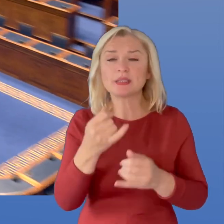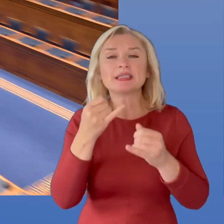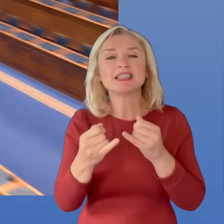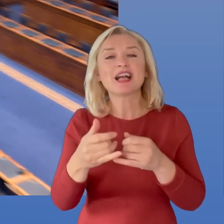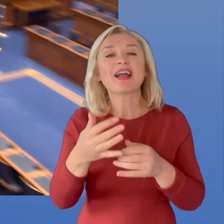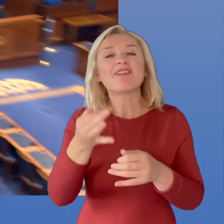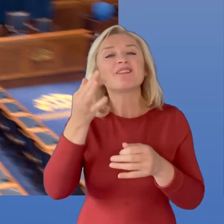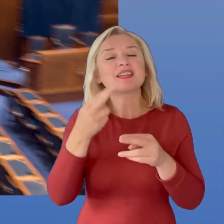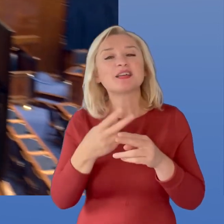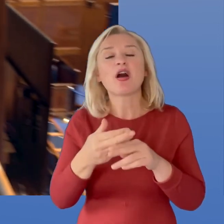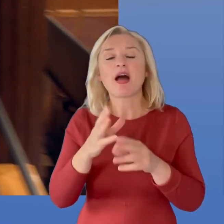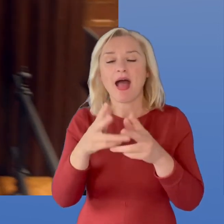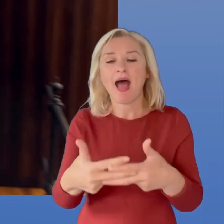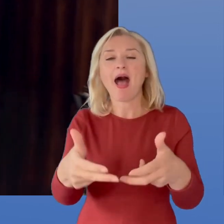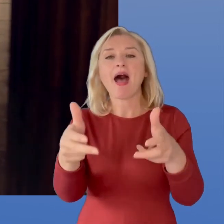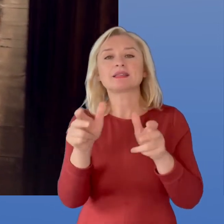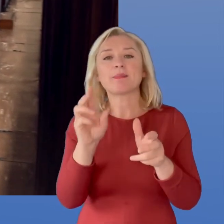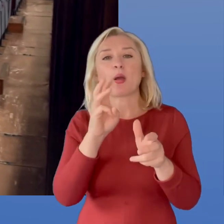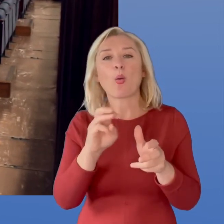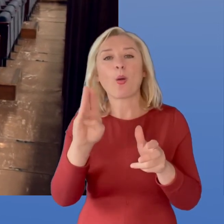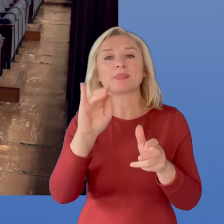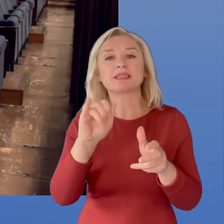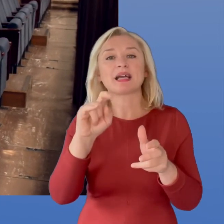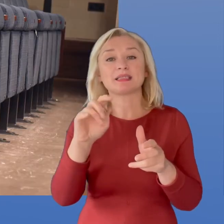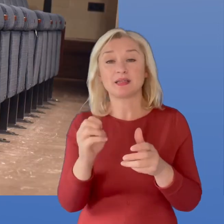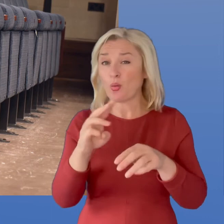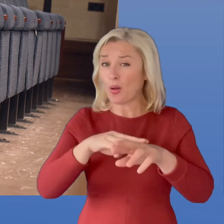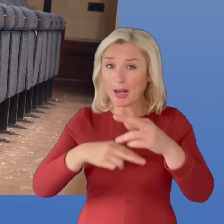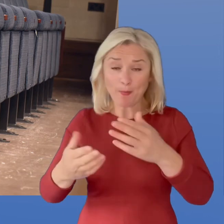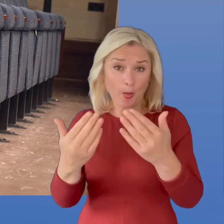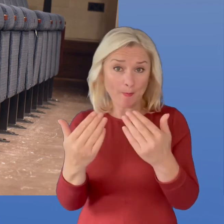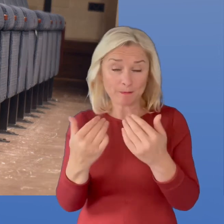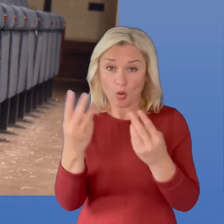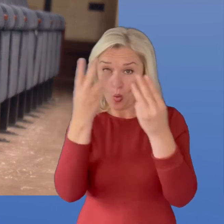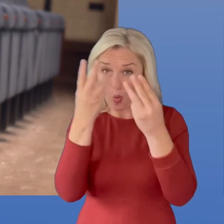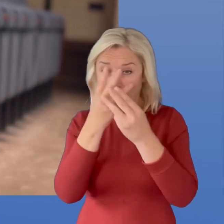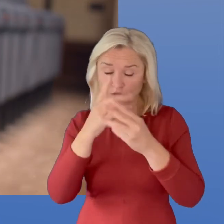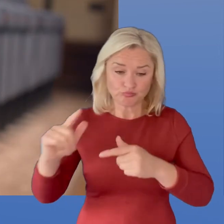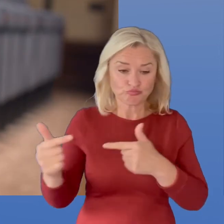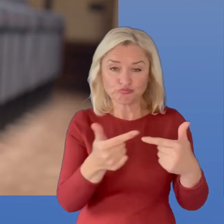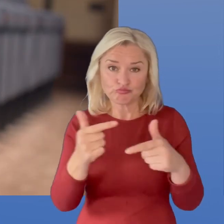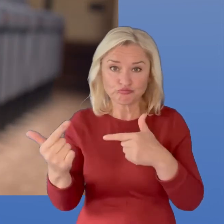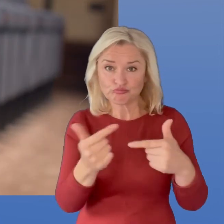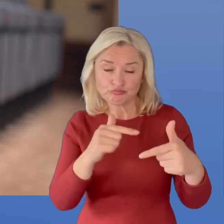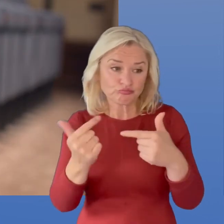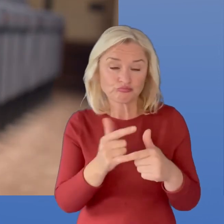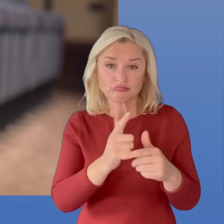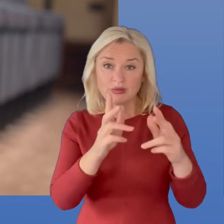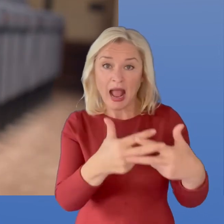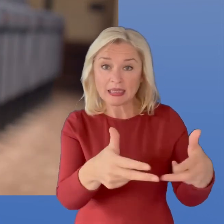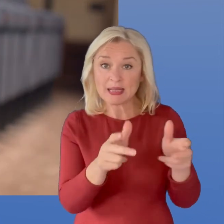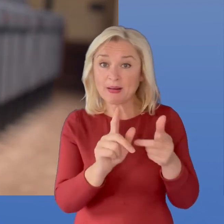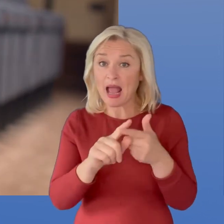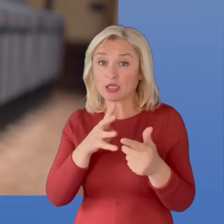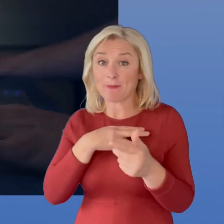to come to the building to watch sittings of the Assembly and committee meetings from the public gallery. Seating is available on a first-come, first-served